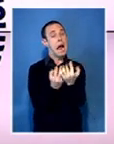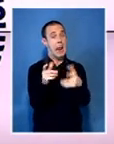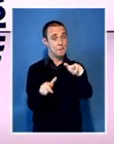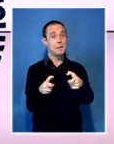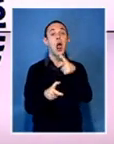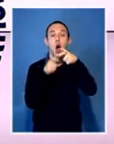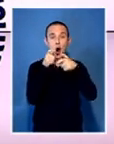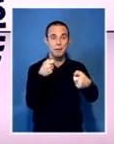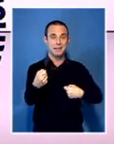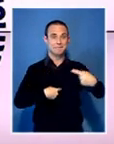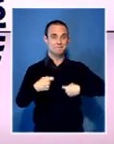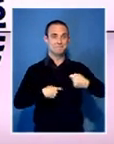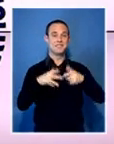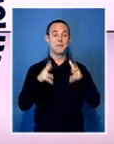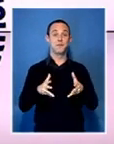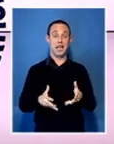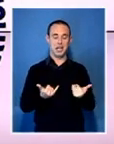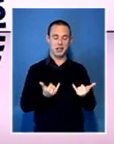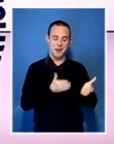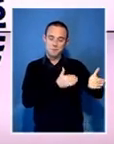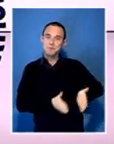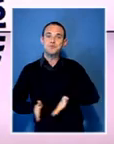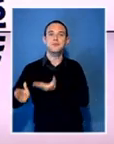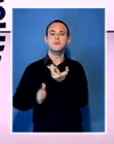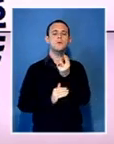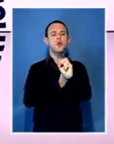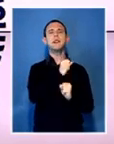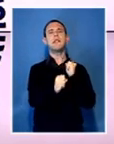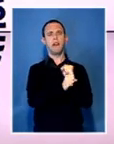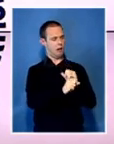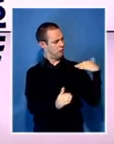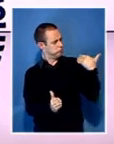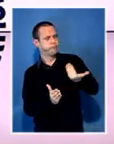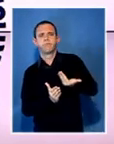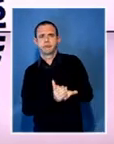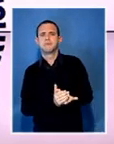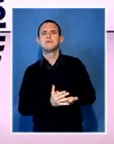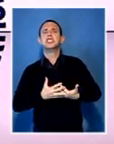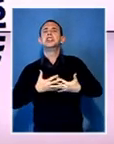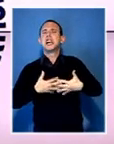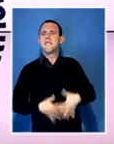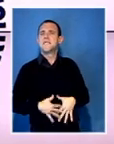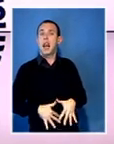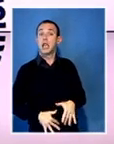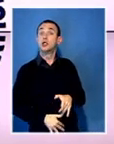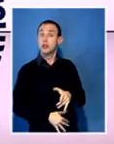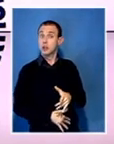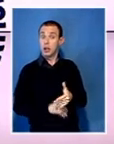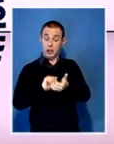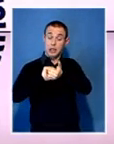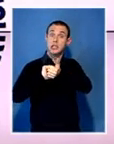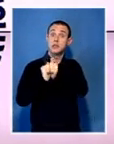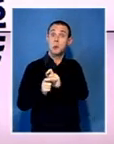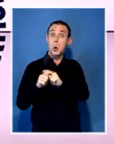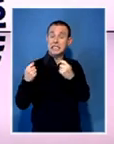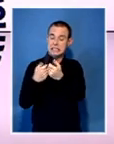we're going to have a lot. Now we move on. After 20 years of democracy, a team that has was once known as the Kitchen Boys is now called